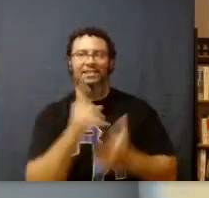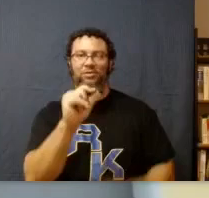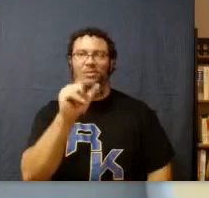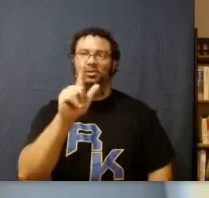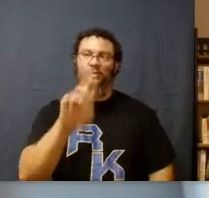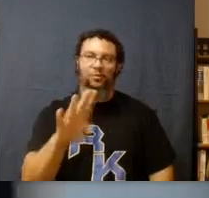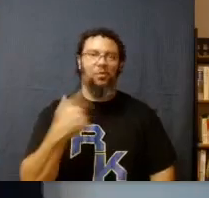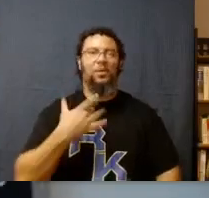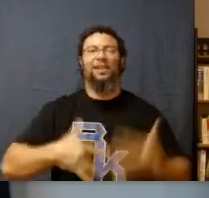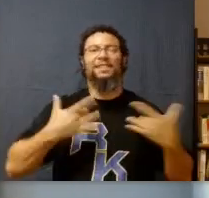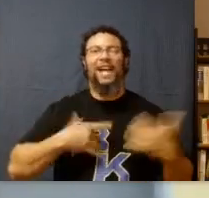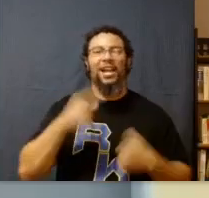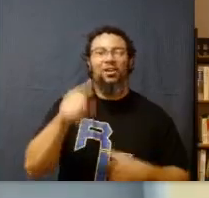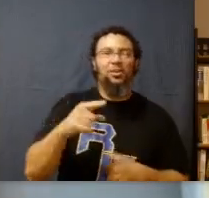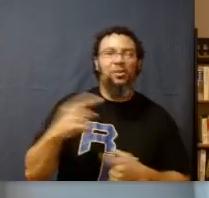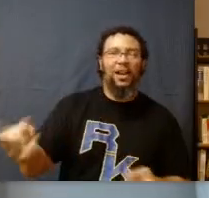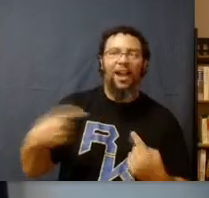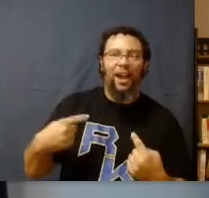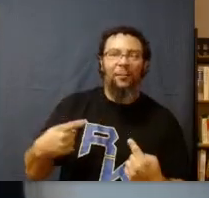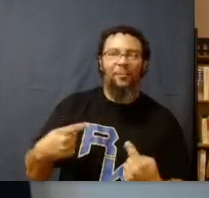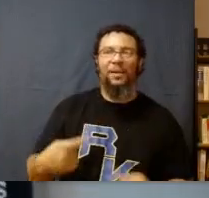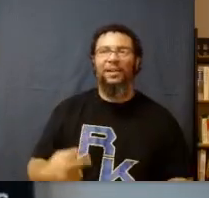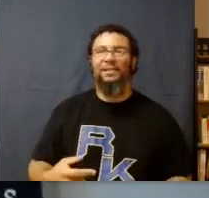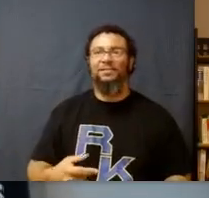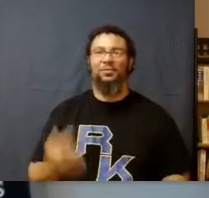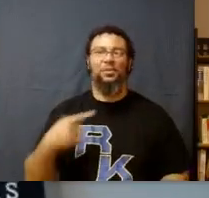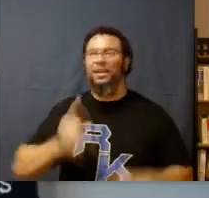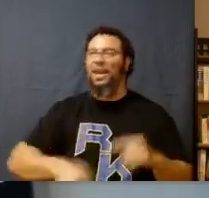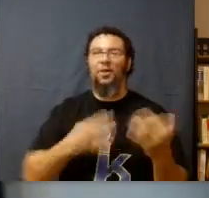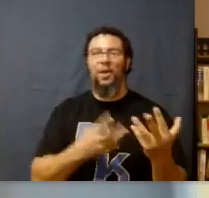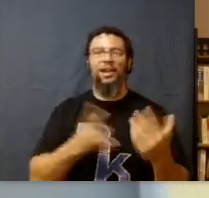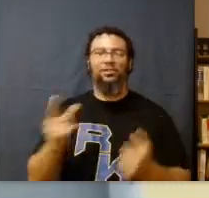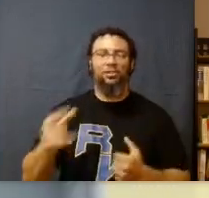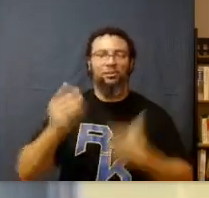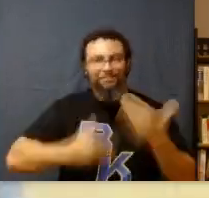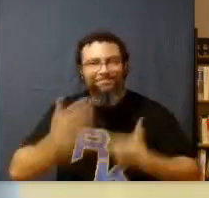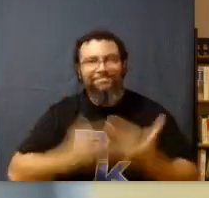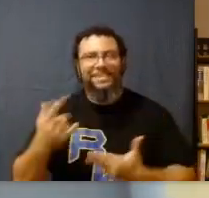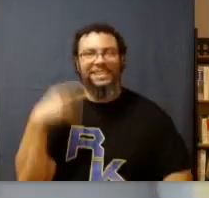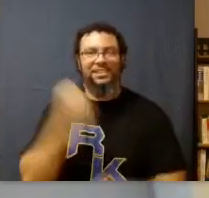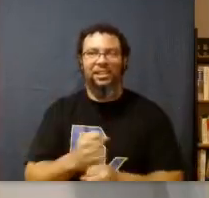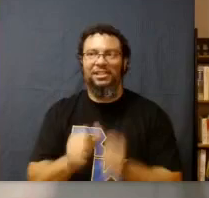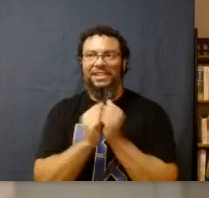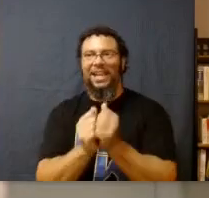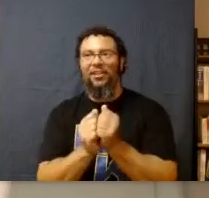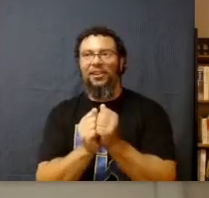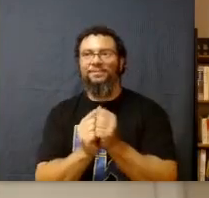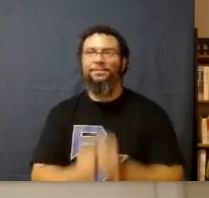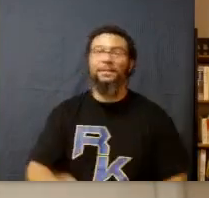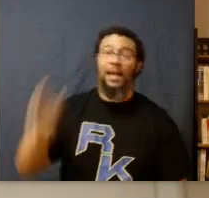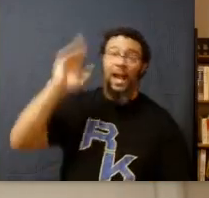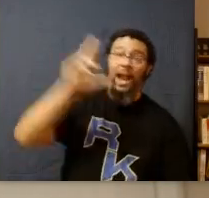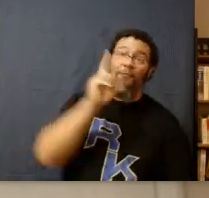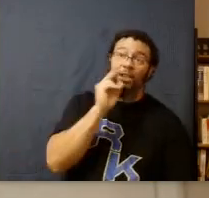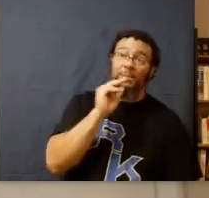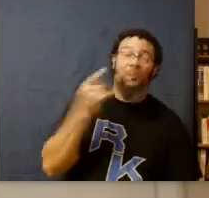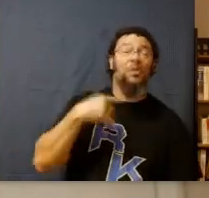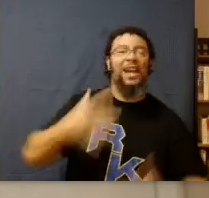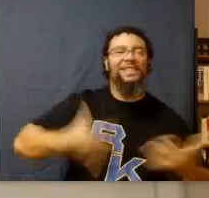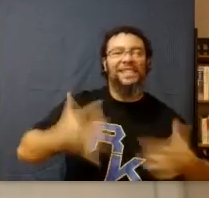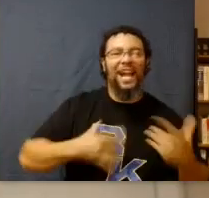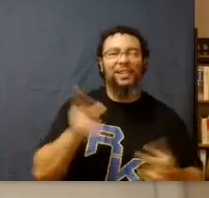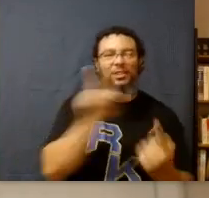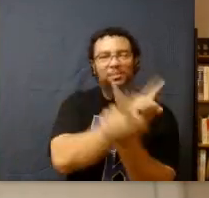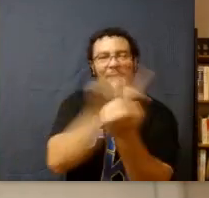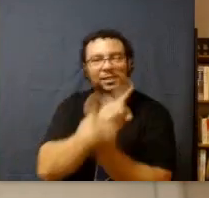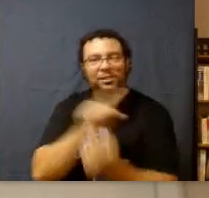so happy you guys chose to be Generals, and we cannot wait to get through this year together. So, Hi, freshmen. We are so excited to meet